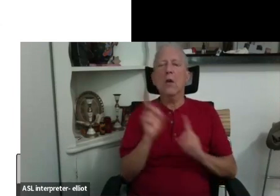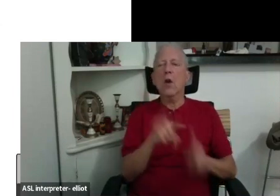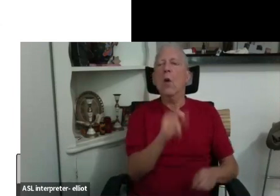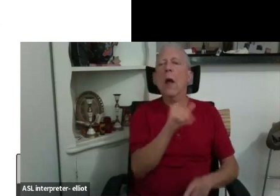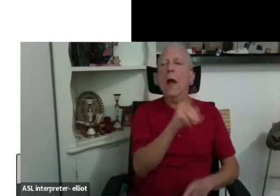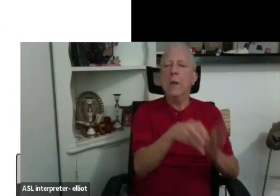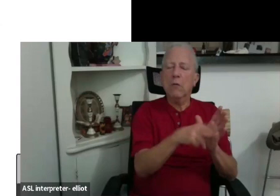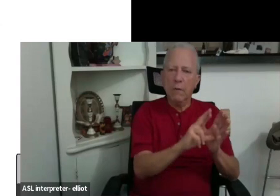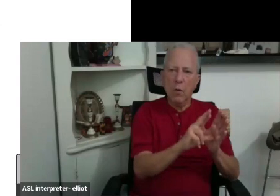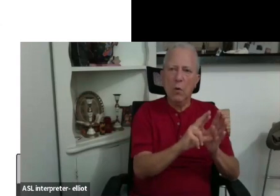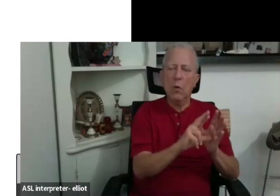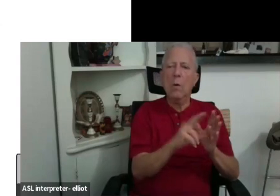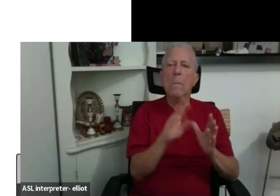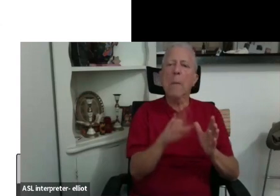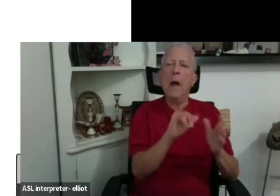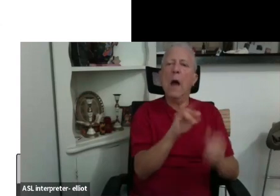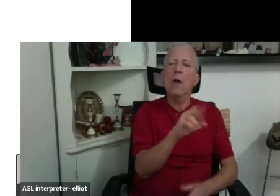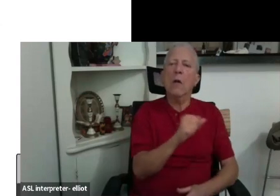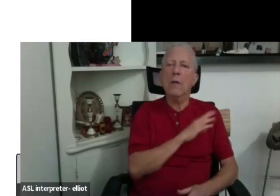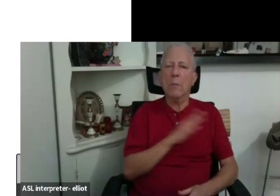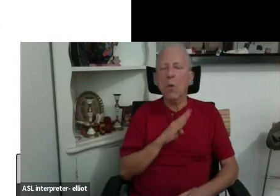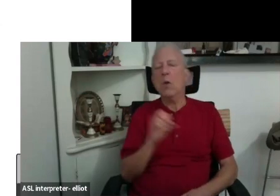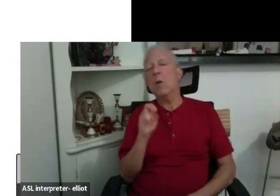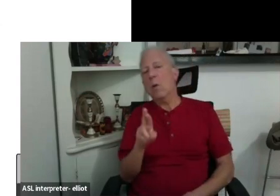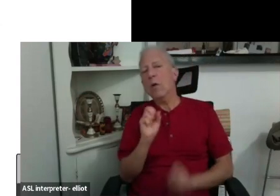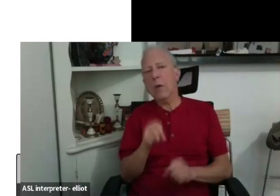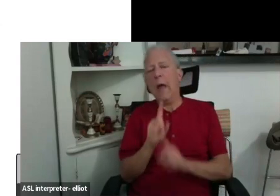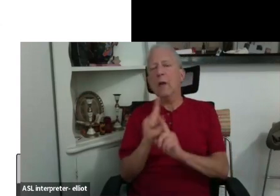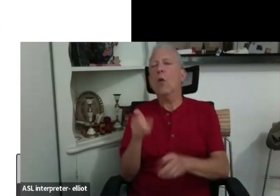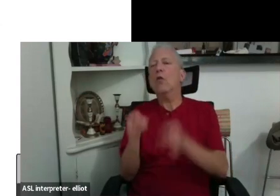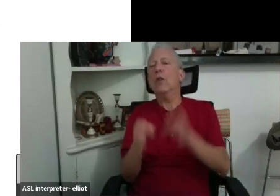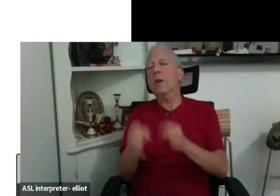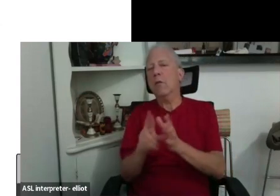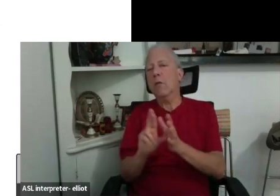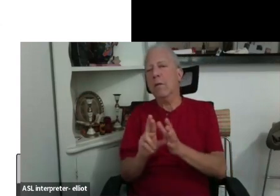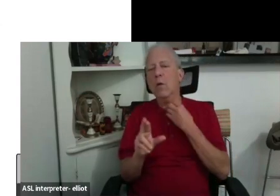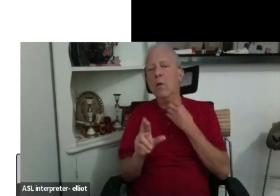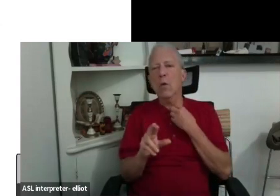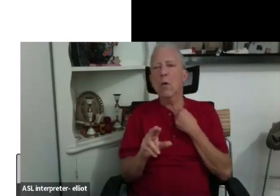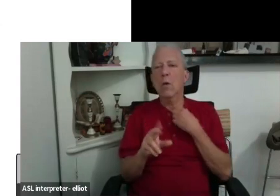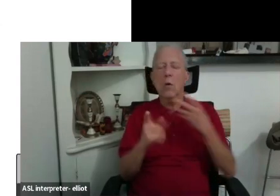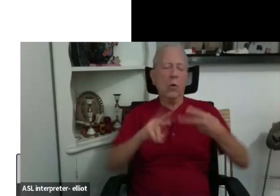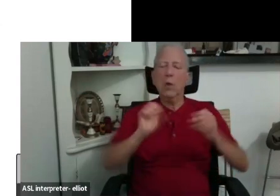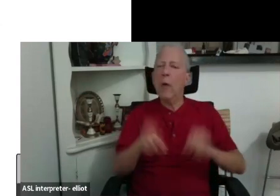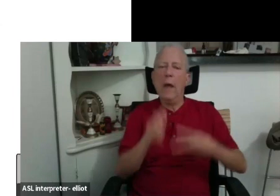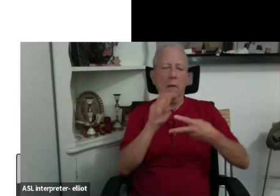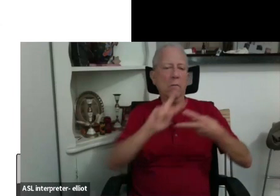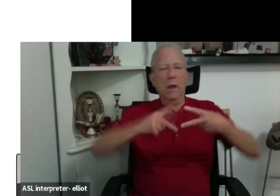get an admin review by the IRS board, or you can go to judicial review, or you can go to admin review and then go to judicial